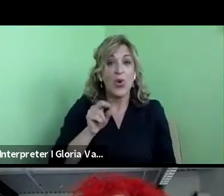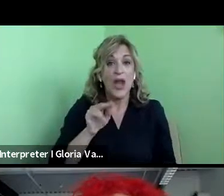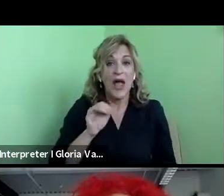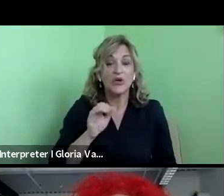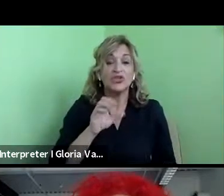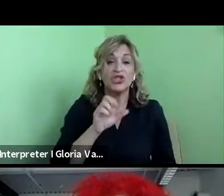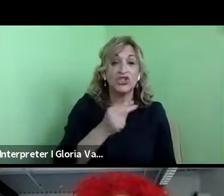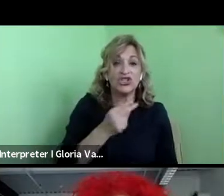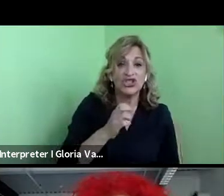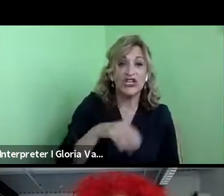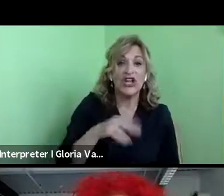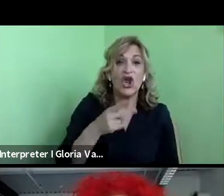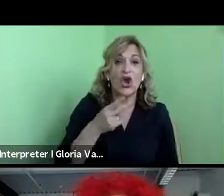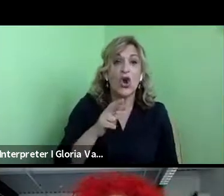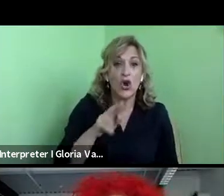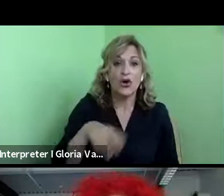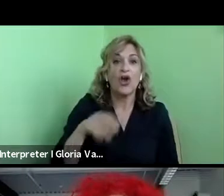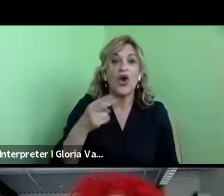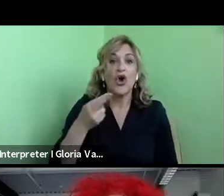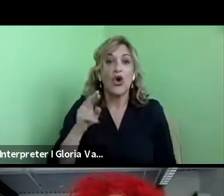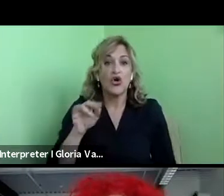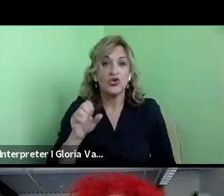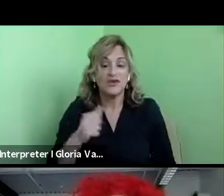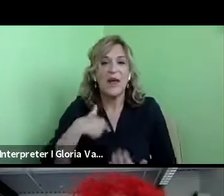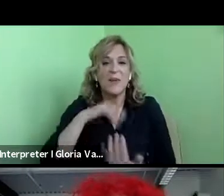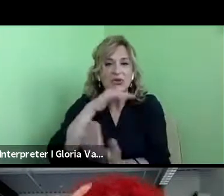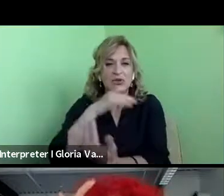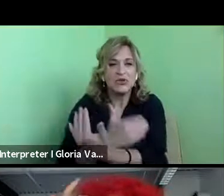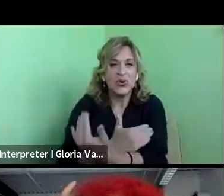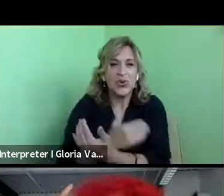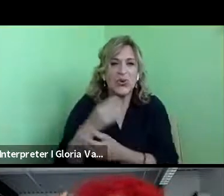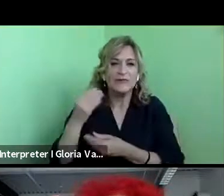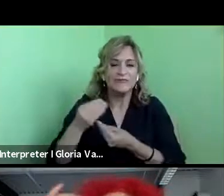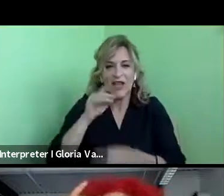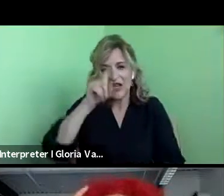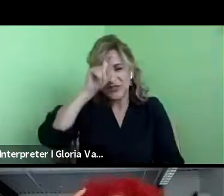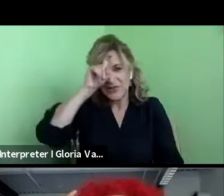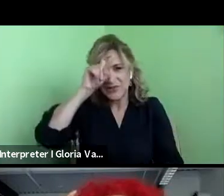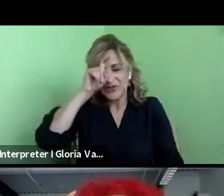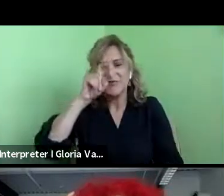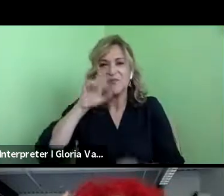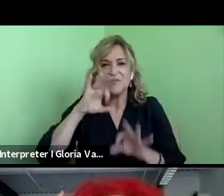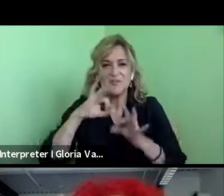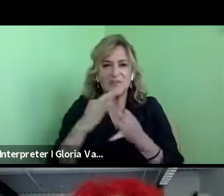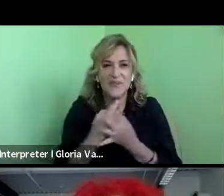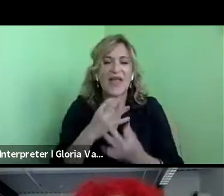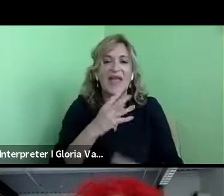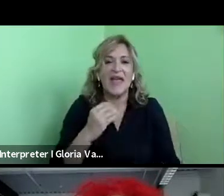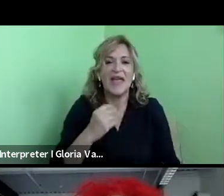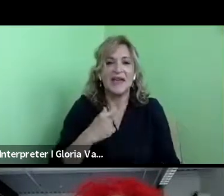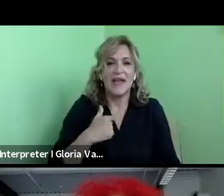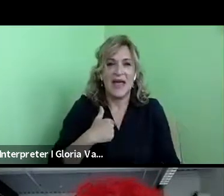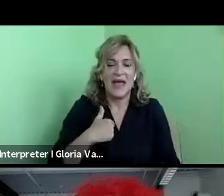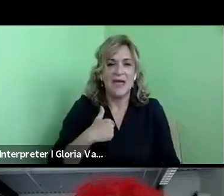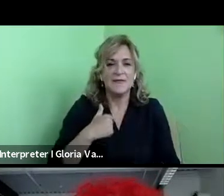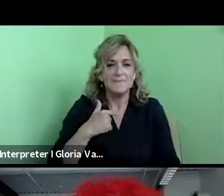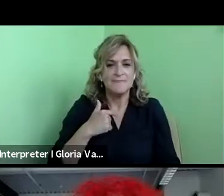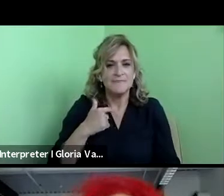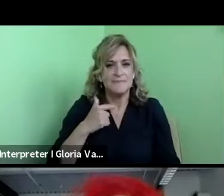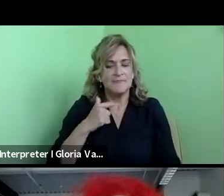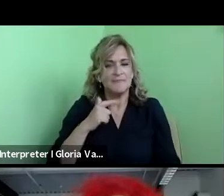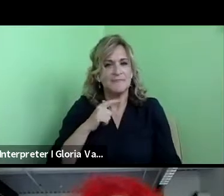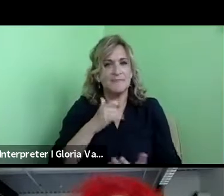and hers. I'm the daughter of Coptic Egyptian immigrants, and I made my way